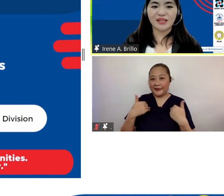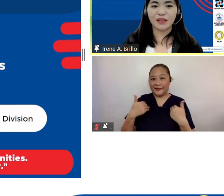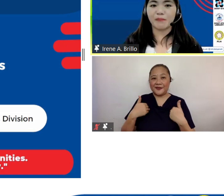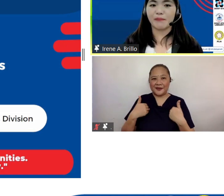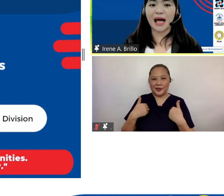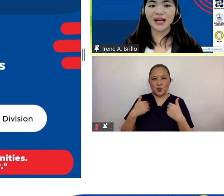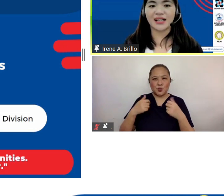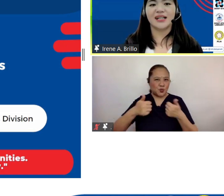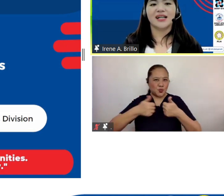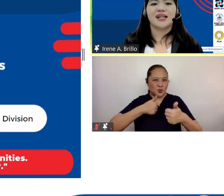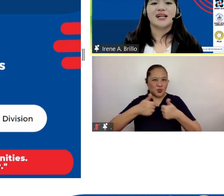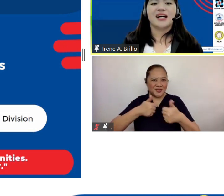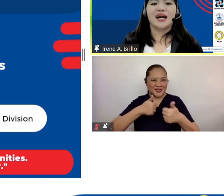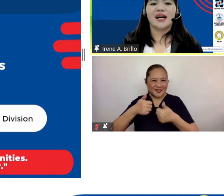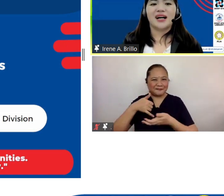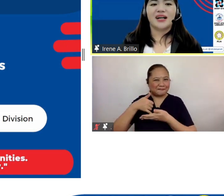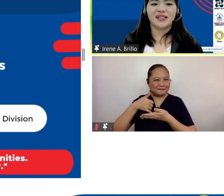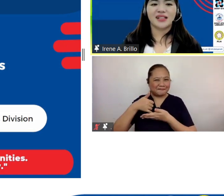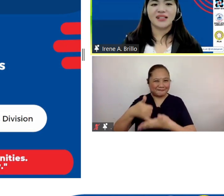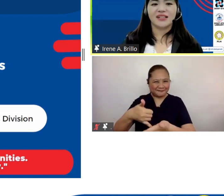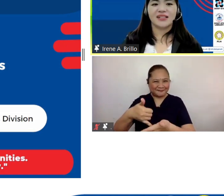pa-contest, patimpalak.